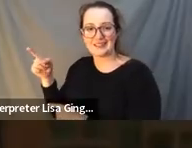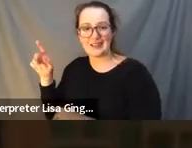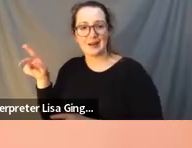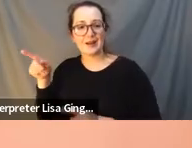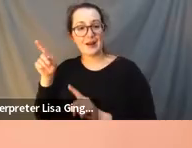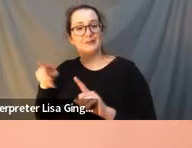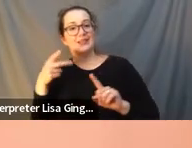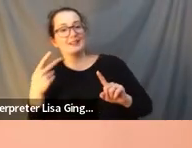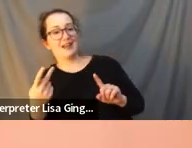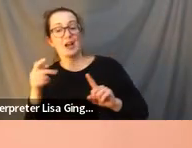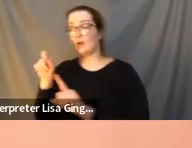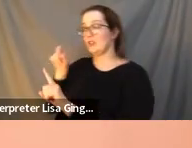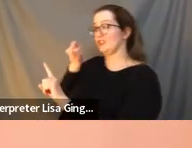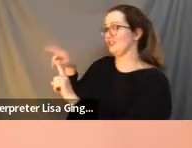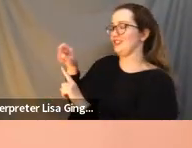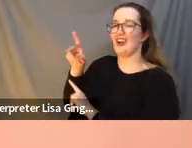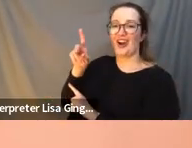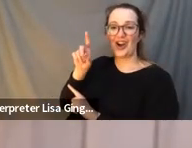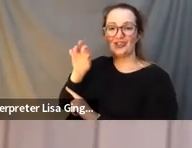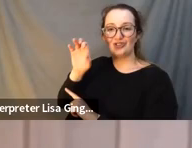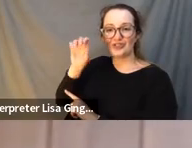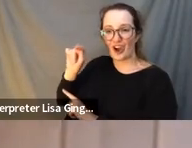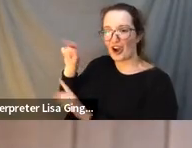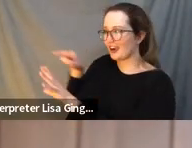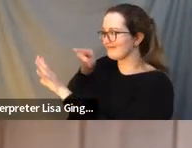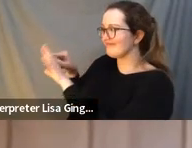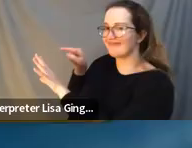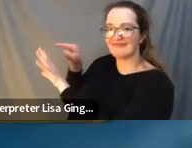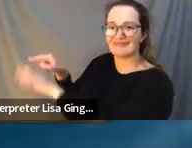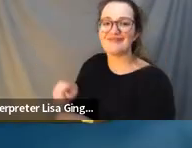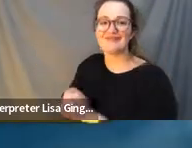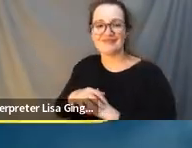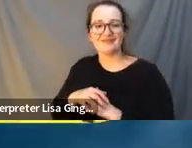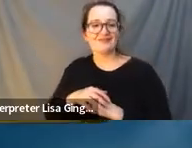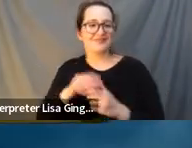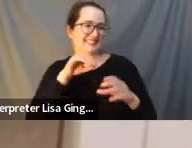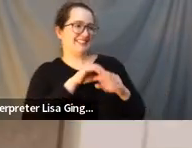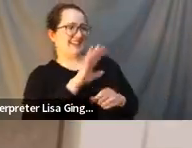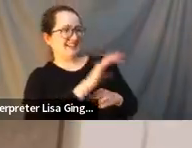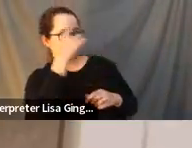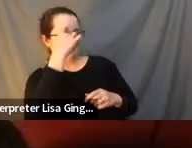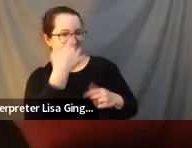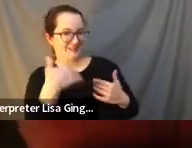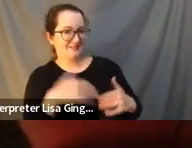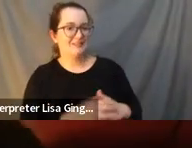with darts. What's inside the mind of someone like that? Bubbles!